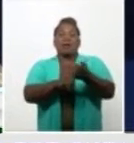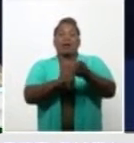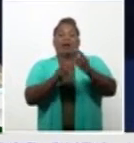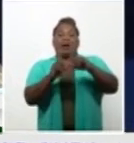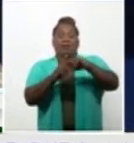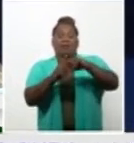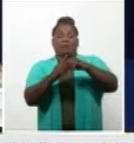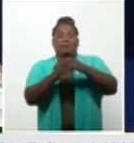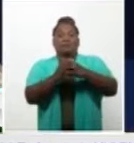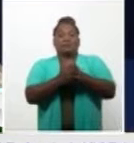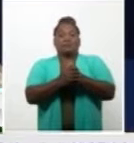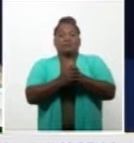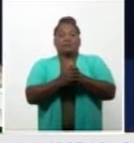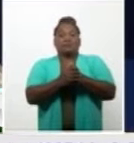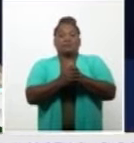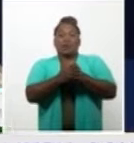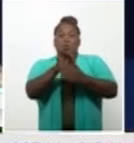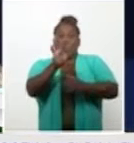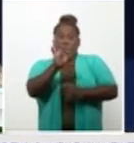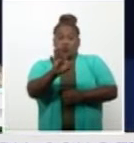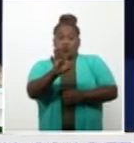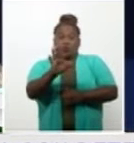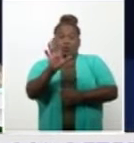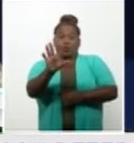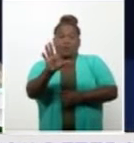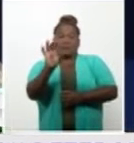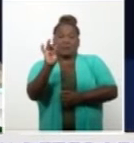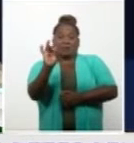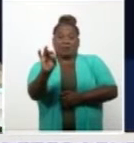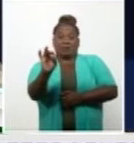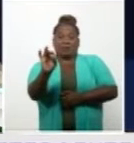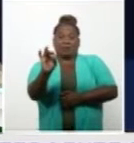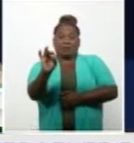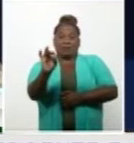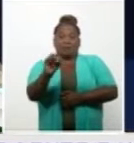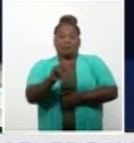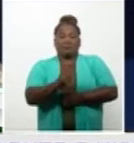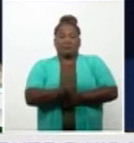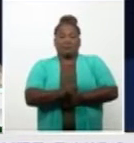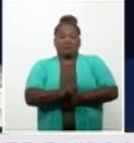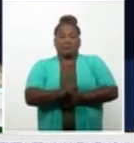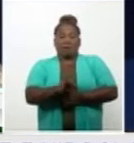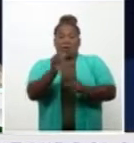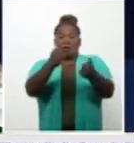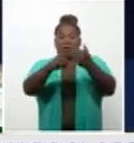At the Pedro Curie Institute of Tropical Medicine, 857.